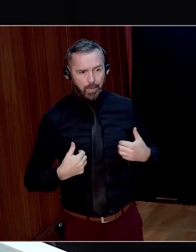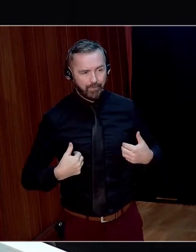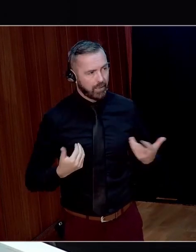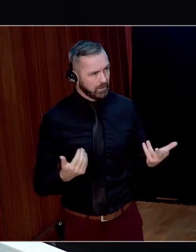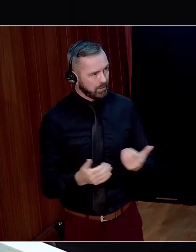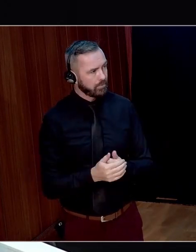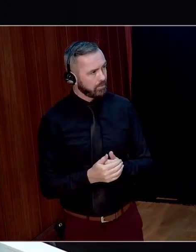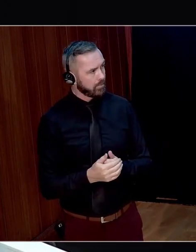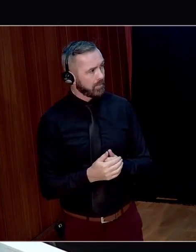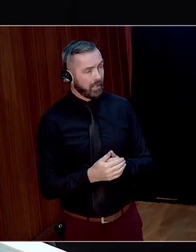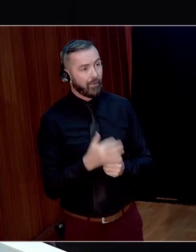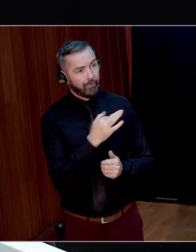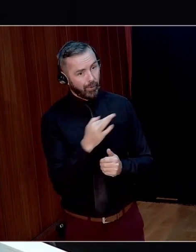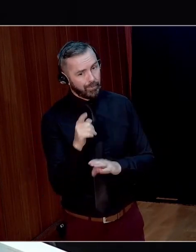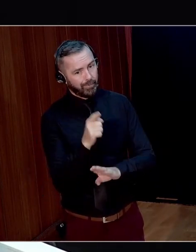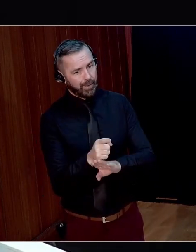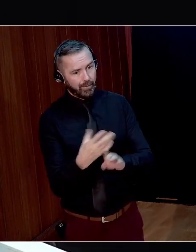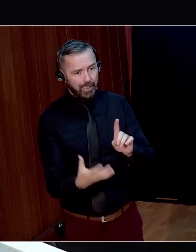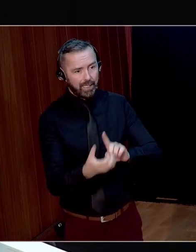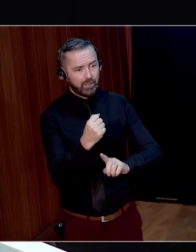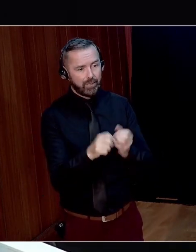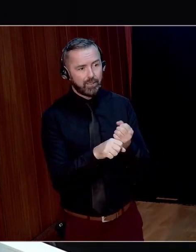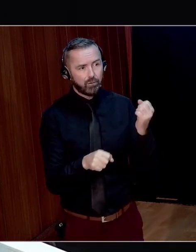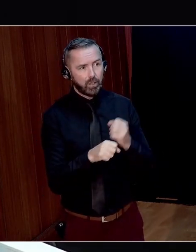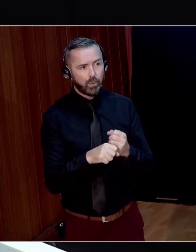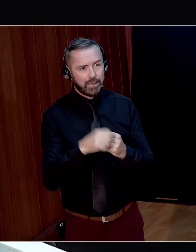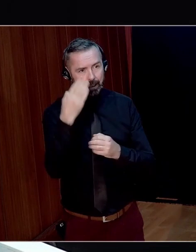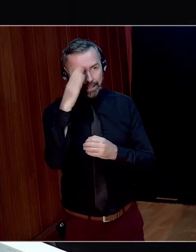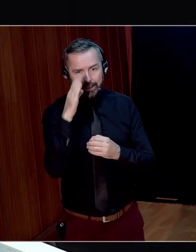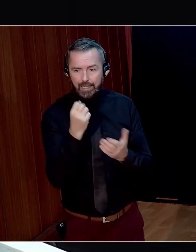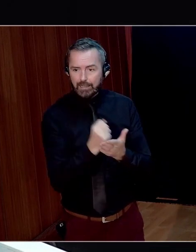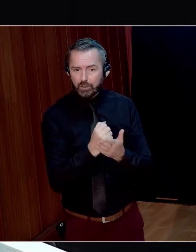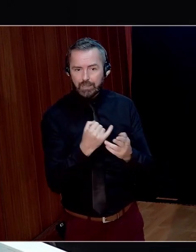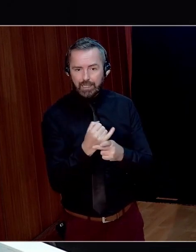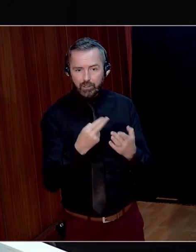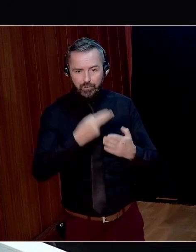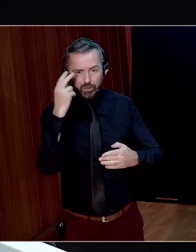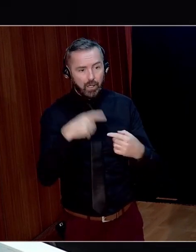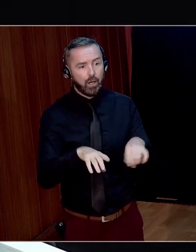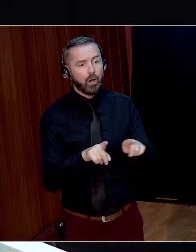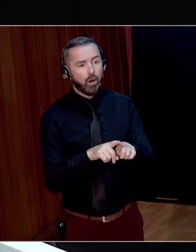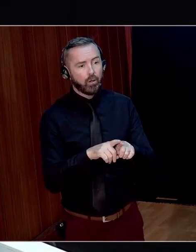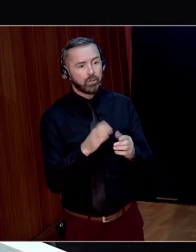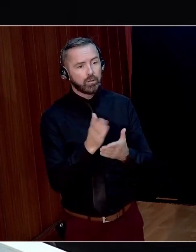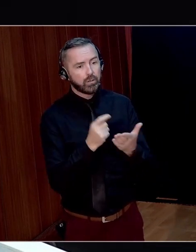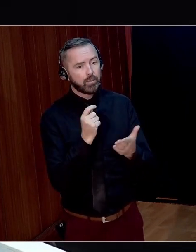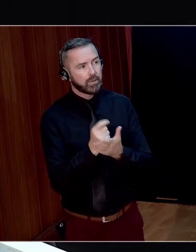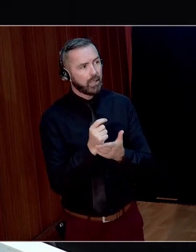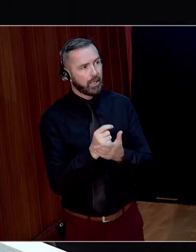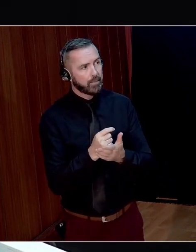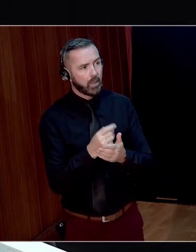Belfast, Cathal natively, and he achieved his degree in Celtic Studies in his university as well as that. He's also spent